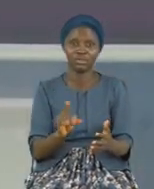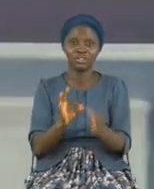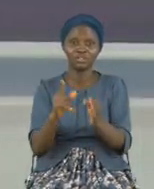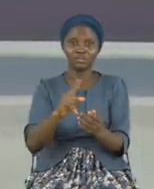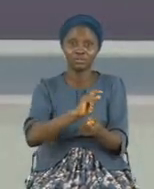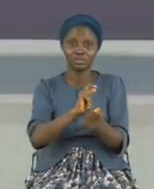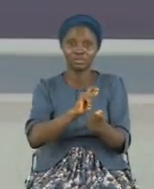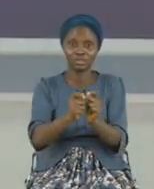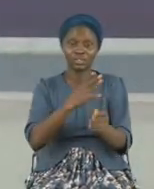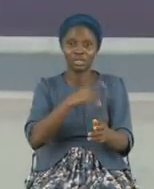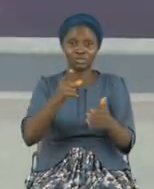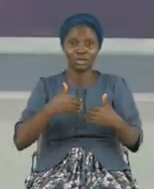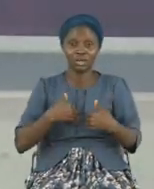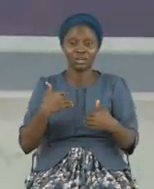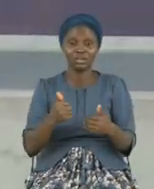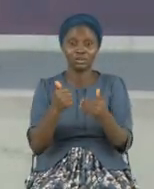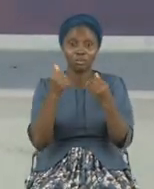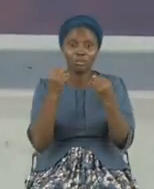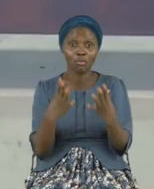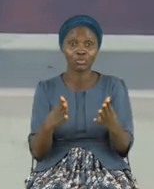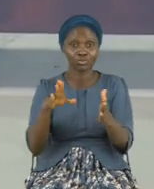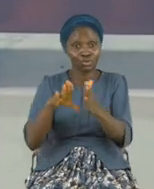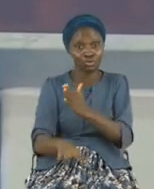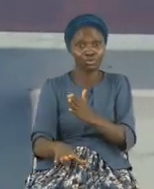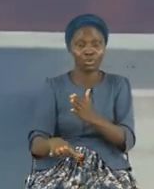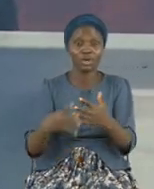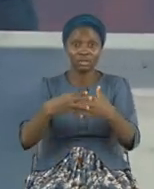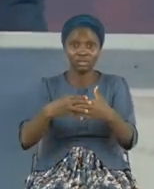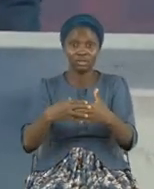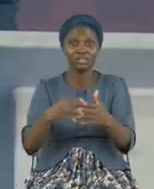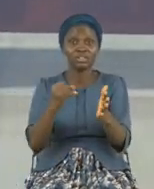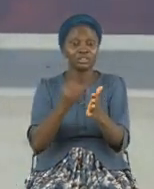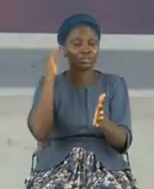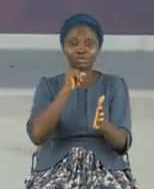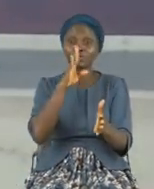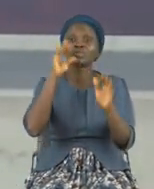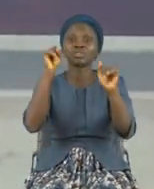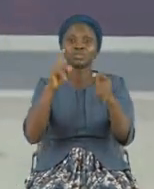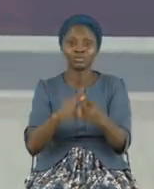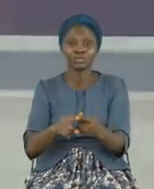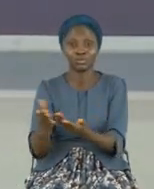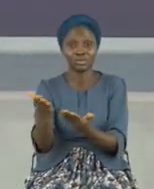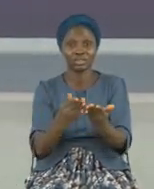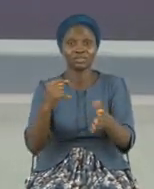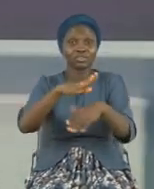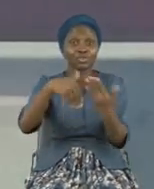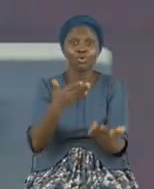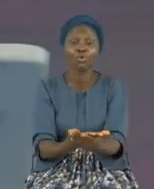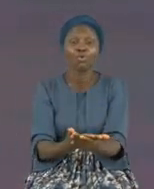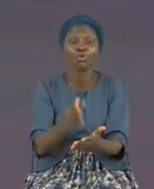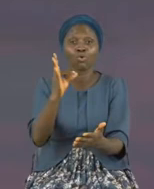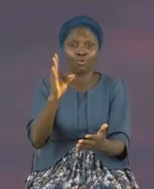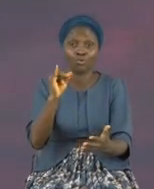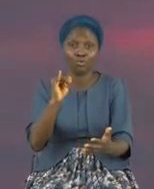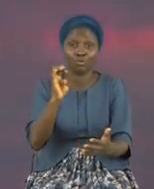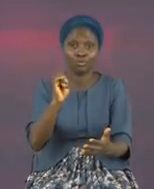lower capacity generator, it will not be able to service the whole field. For you to be able to